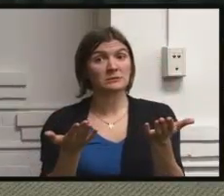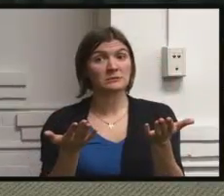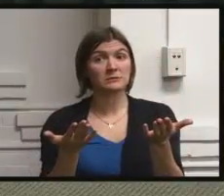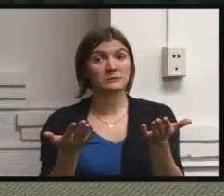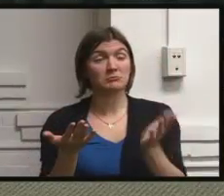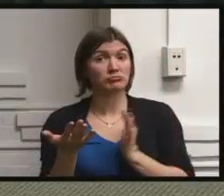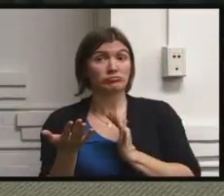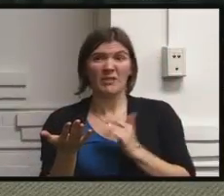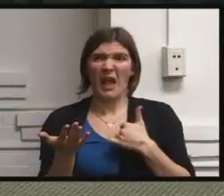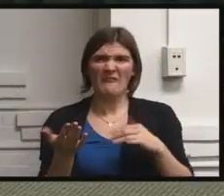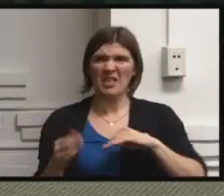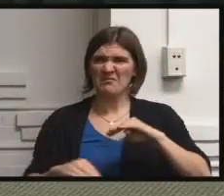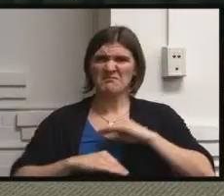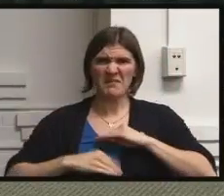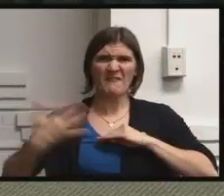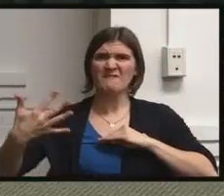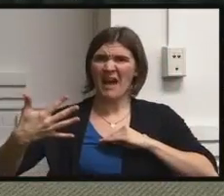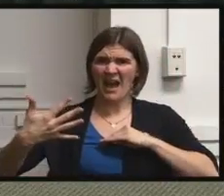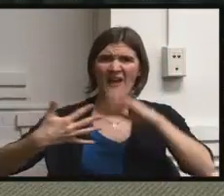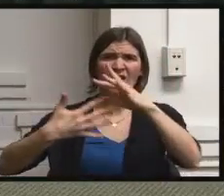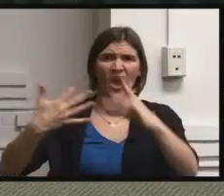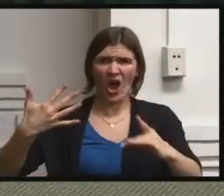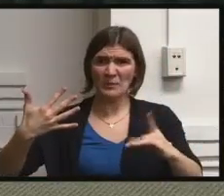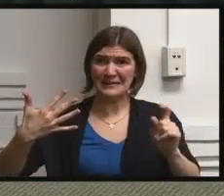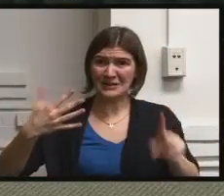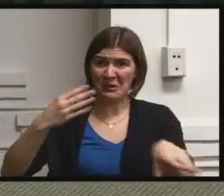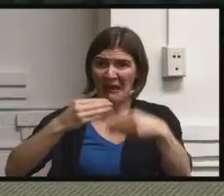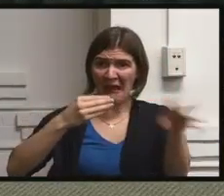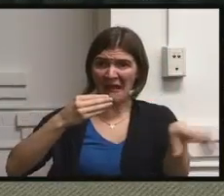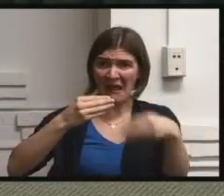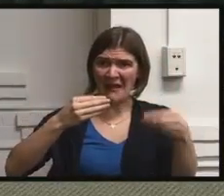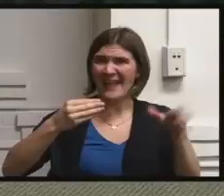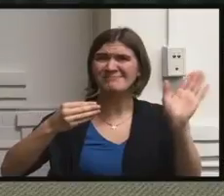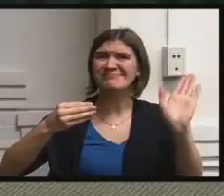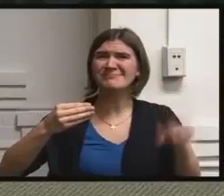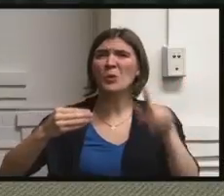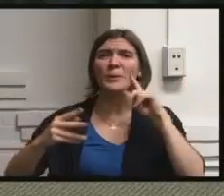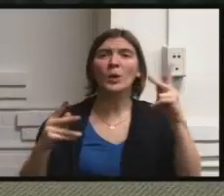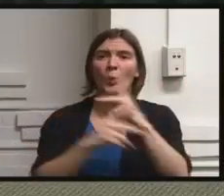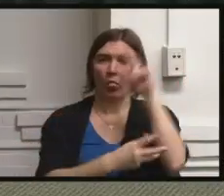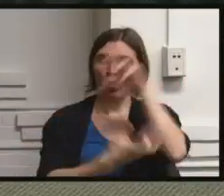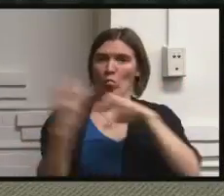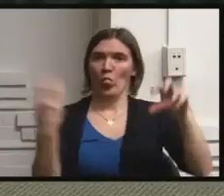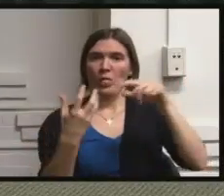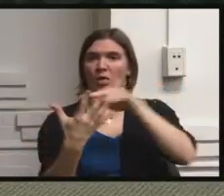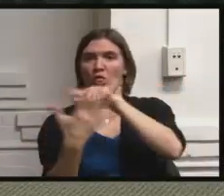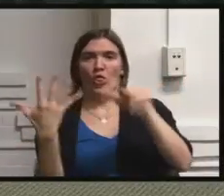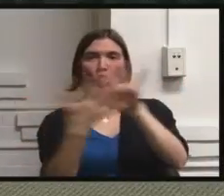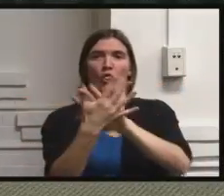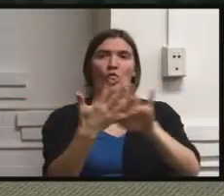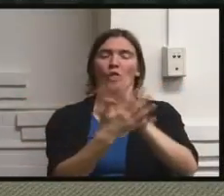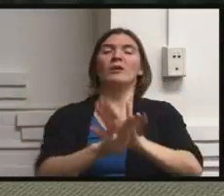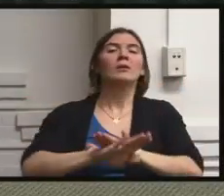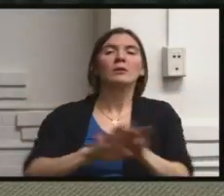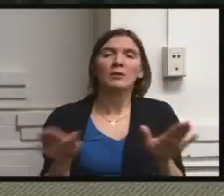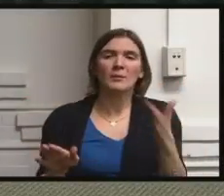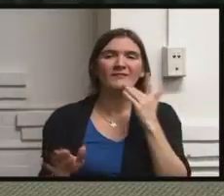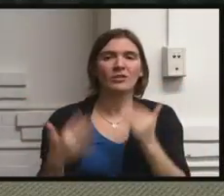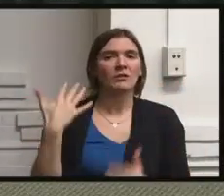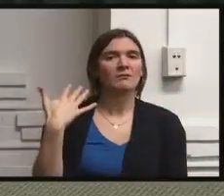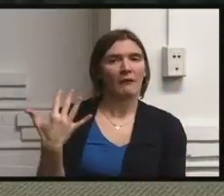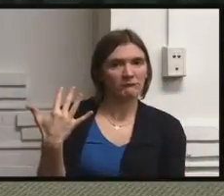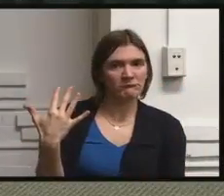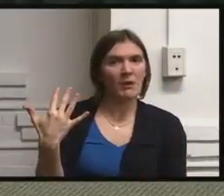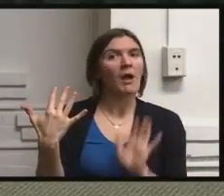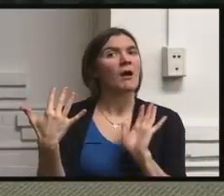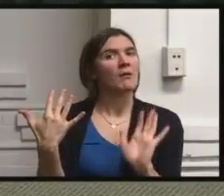So I'm very happy with the amount of, and again, I think it would just muddy the water if we had too many. And right now,